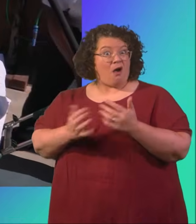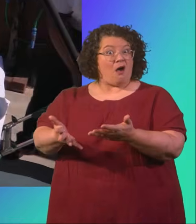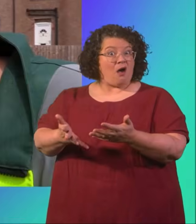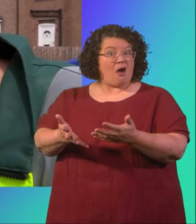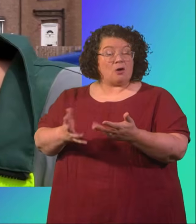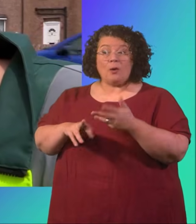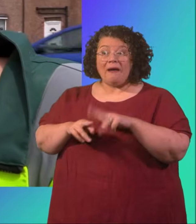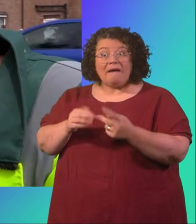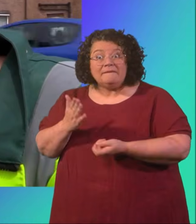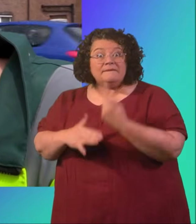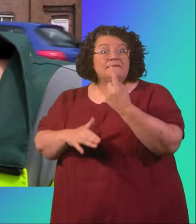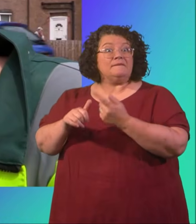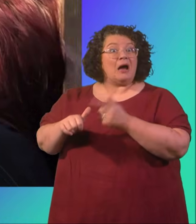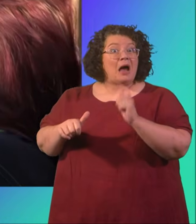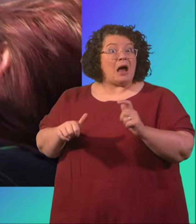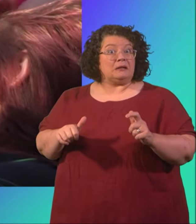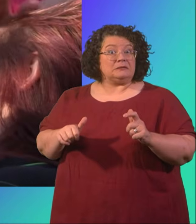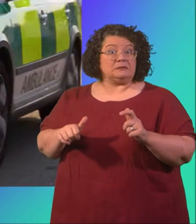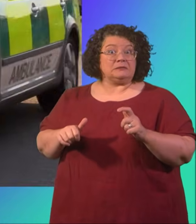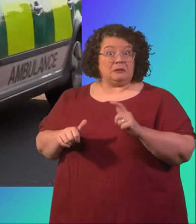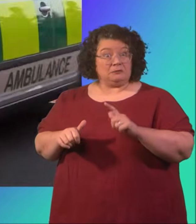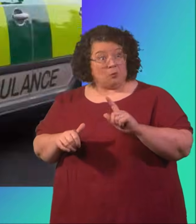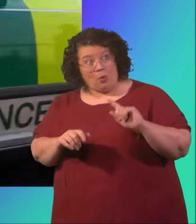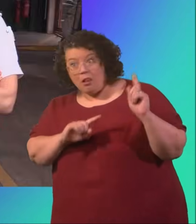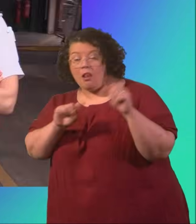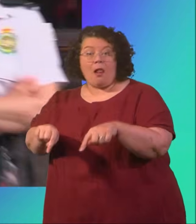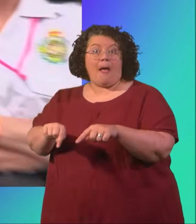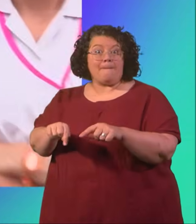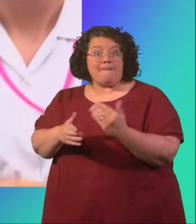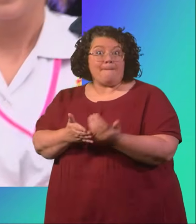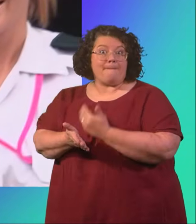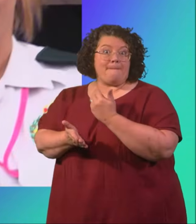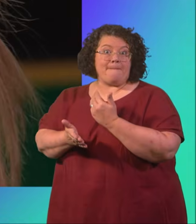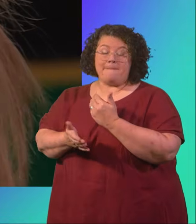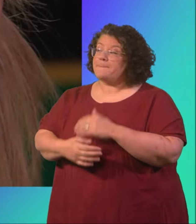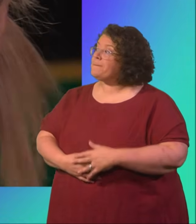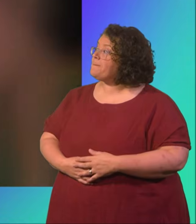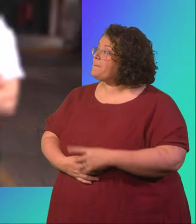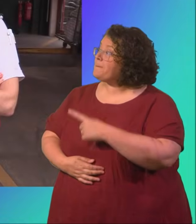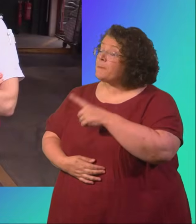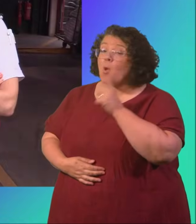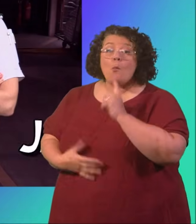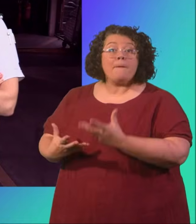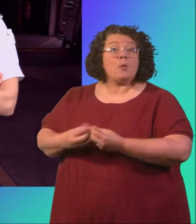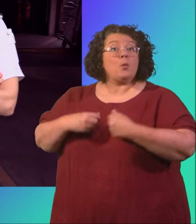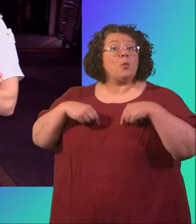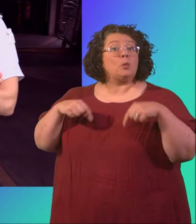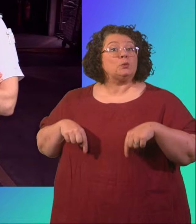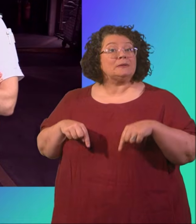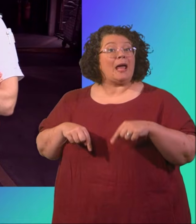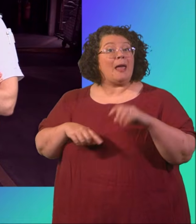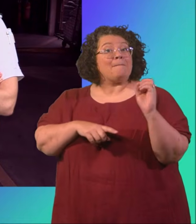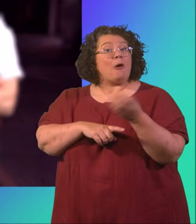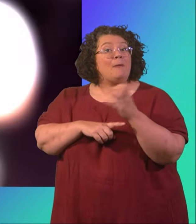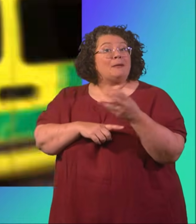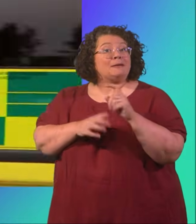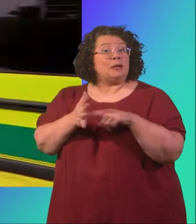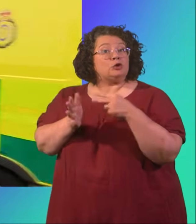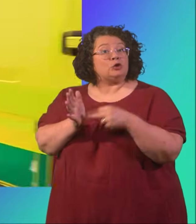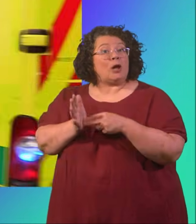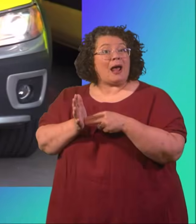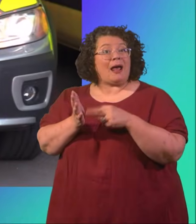accident, they're the people you want to come to your rescue. On call with me today is paramedic Jan Van.